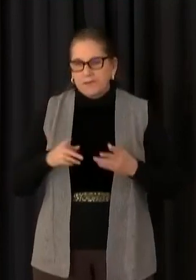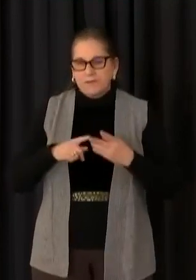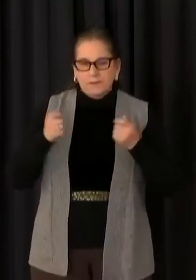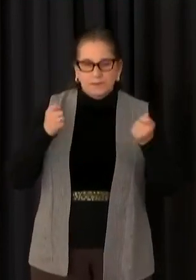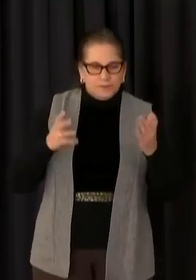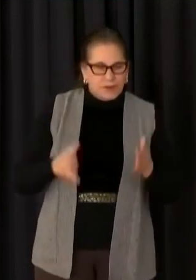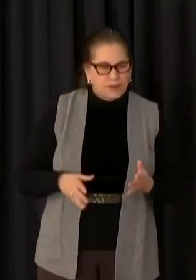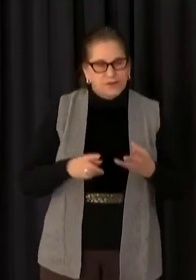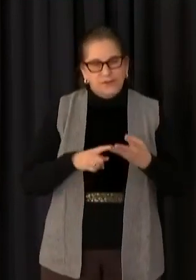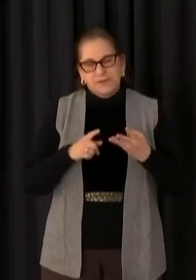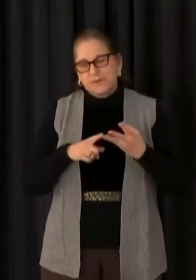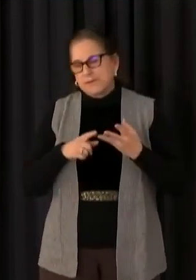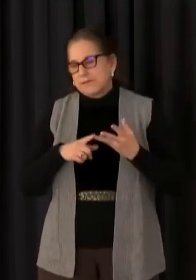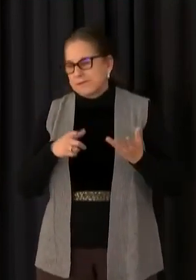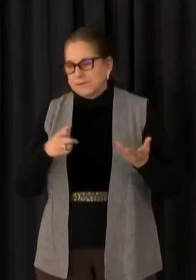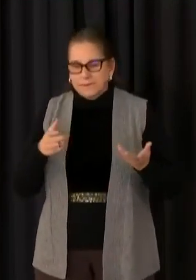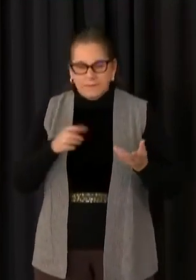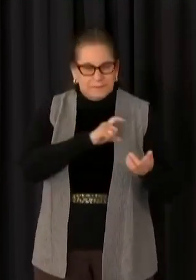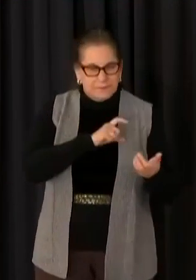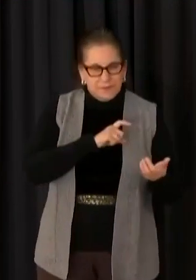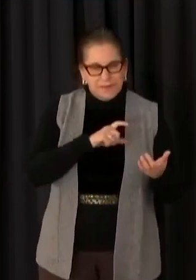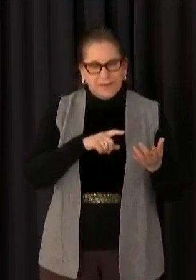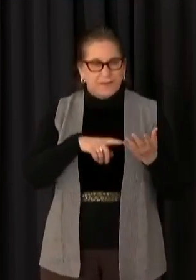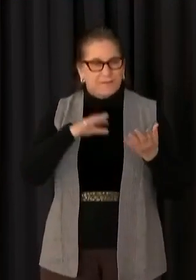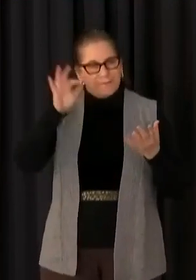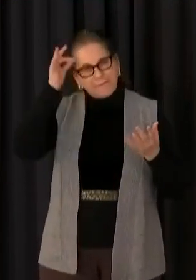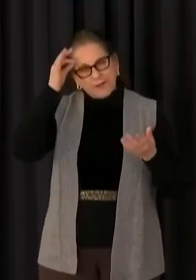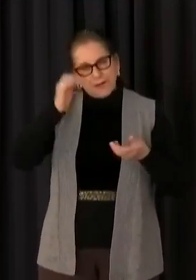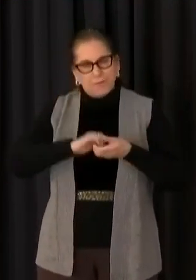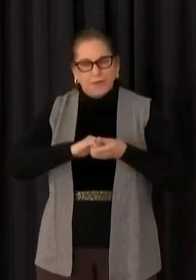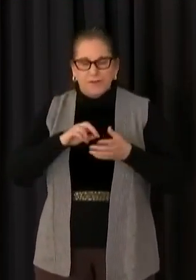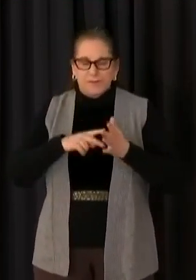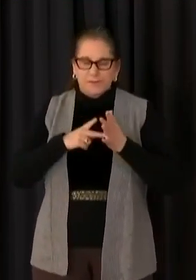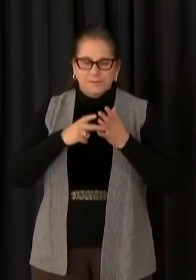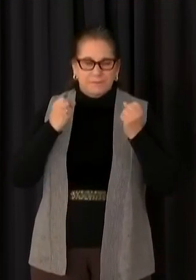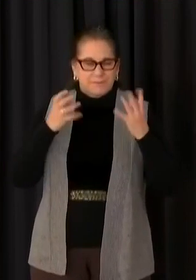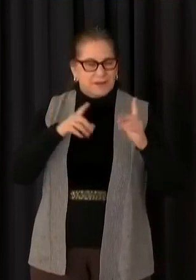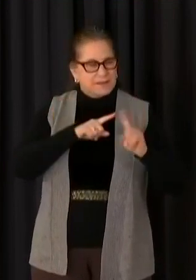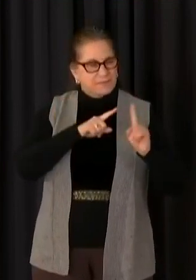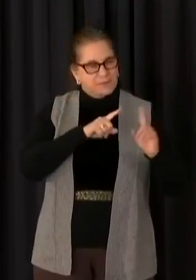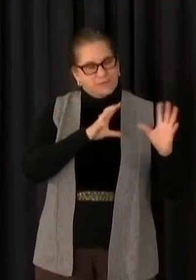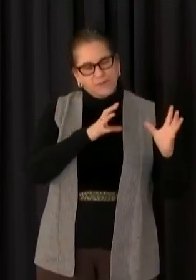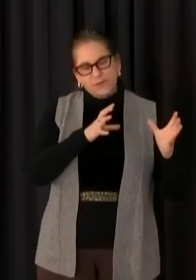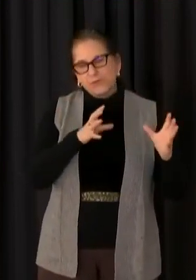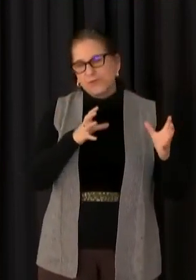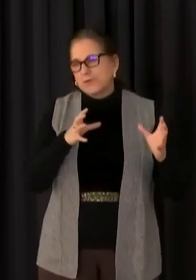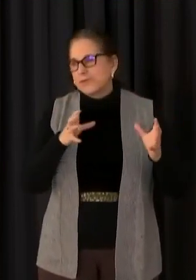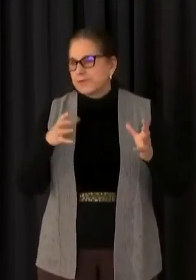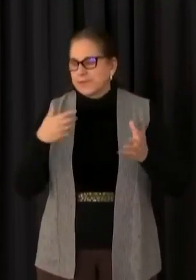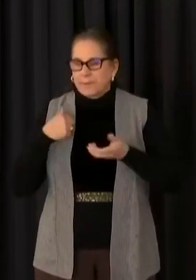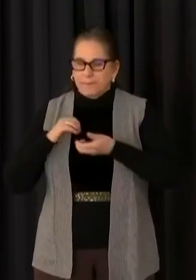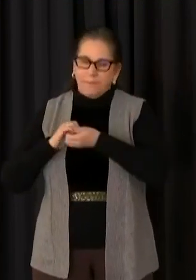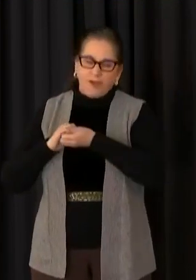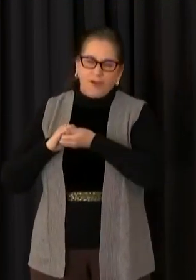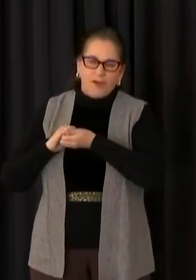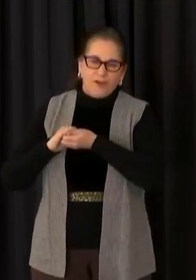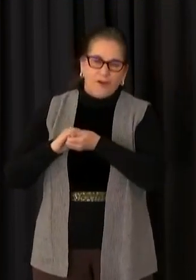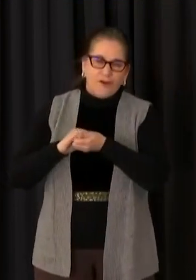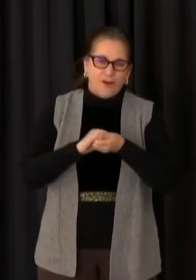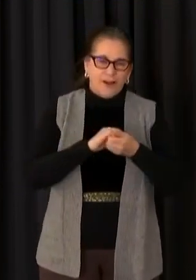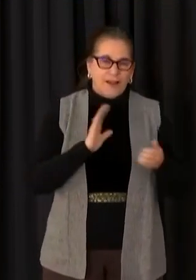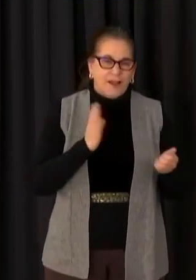regional officials, and that's our own local stakeholders as well, and it's our residents and